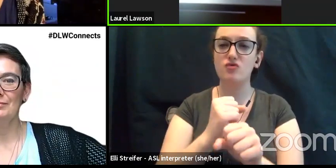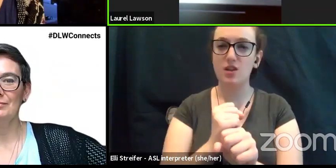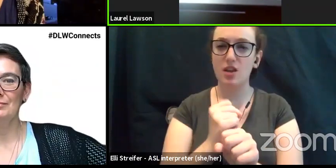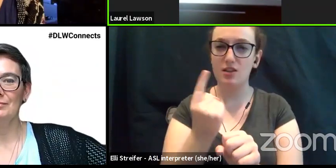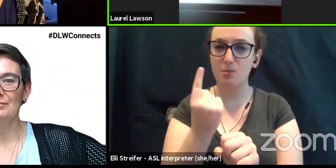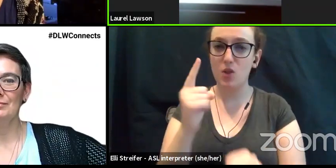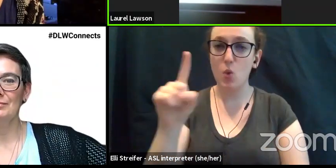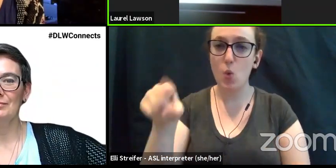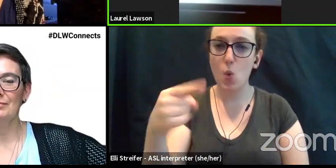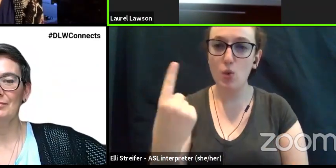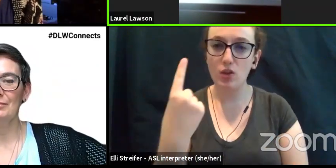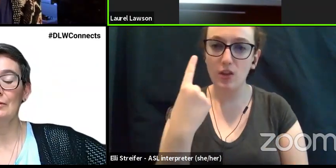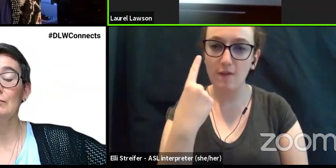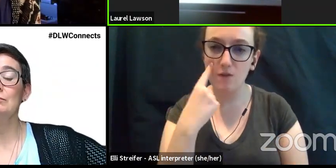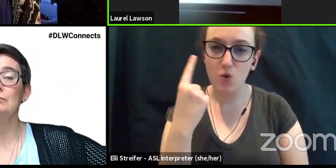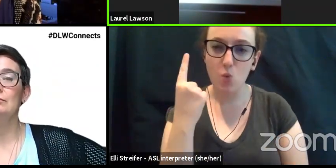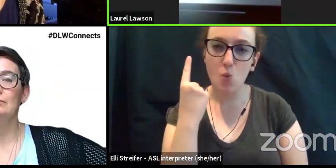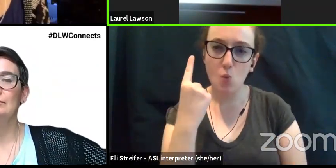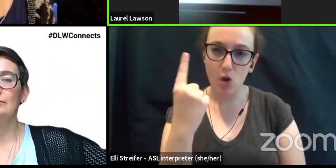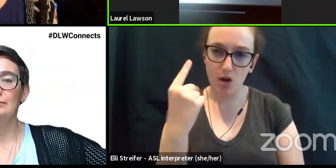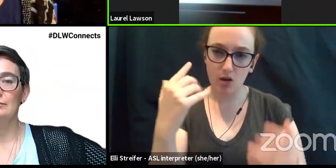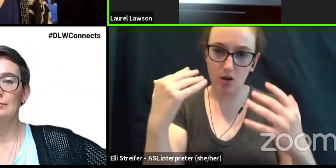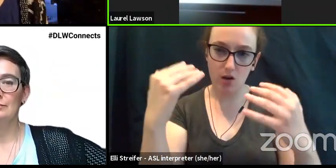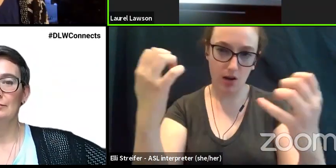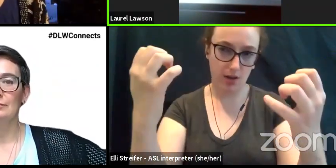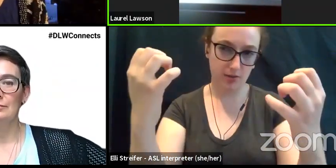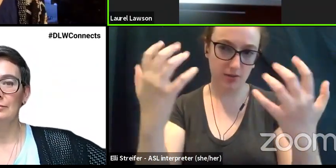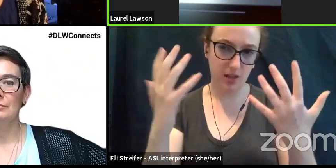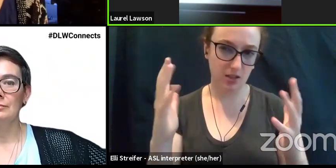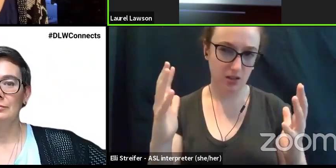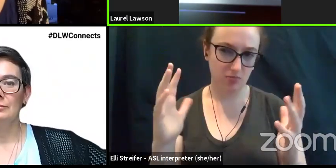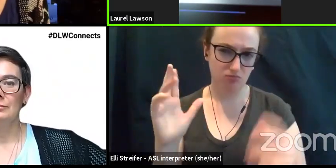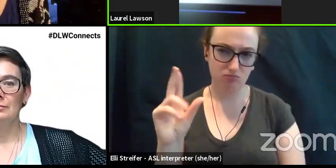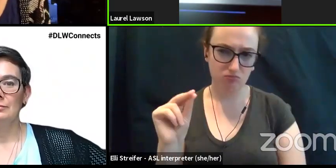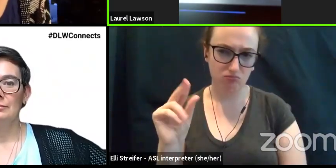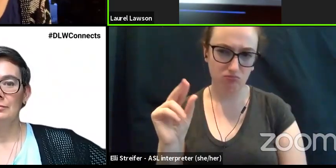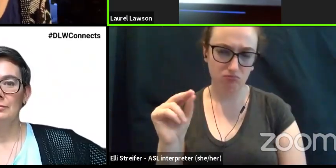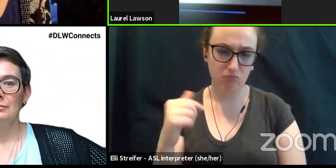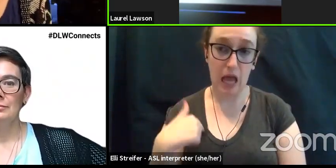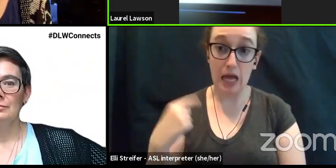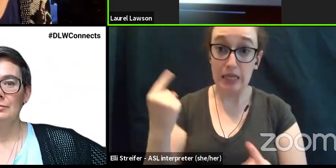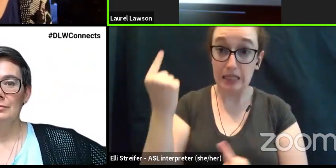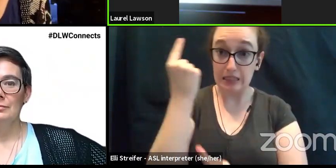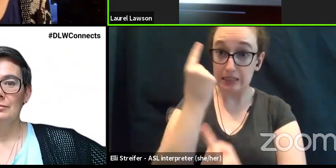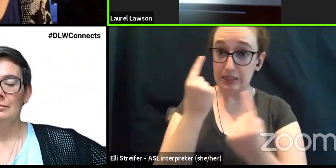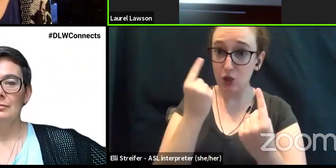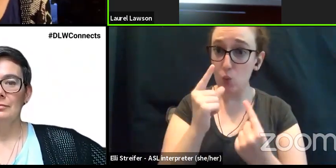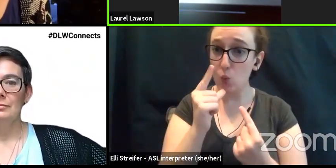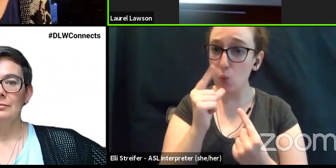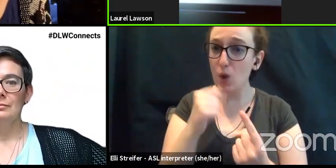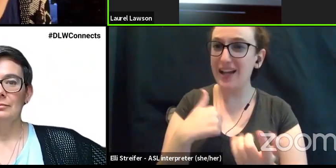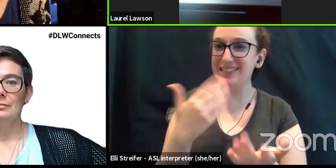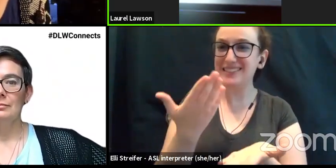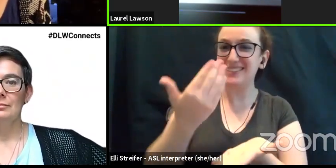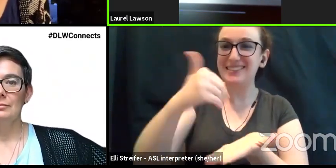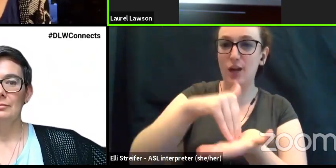one kind of audience. I can say that I am considering who I am centering.